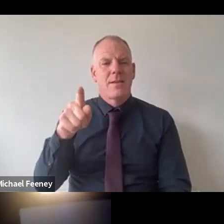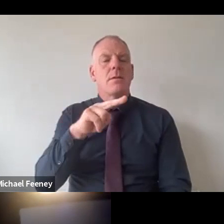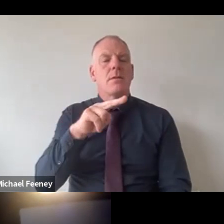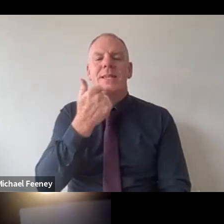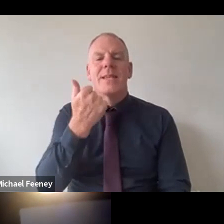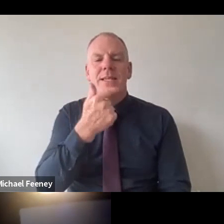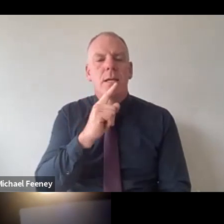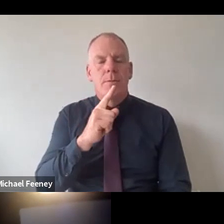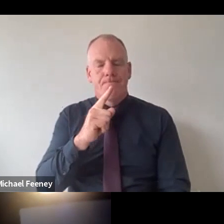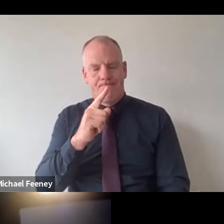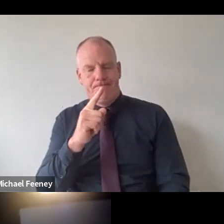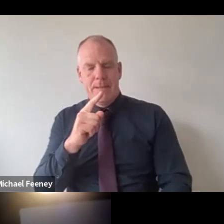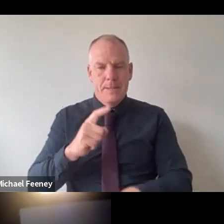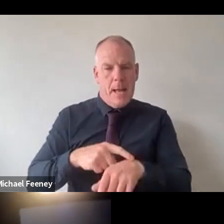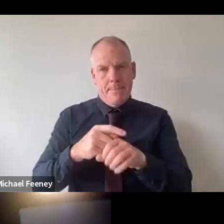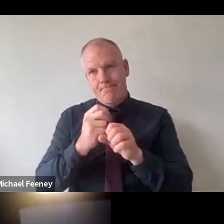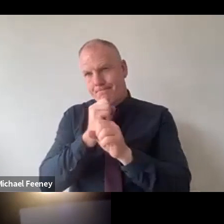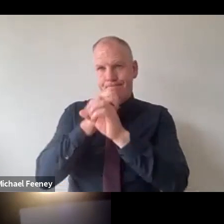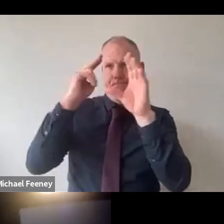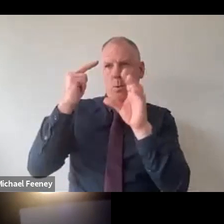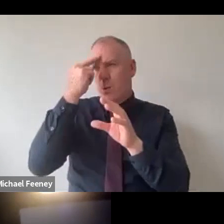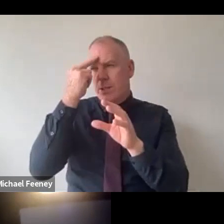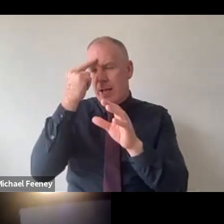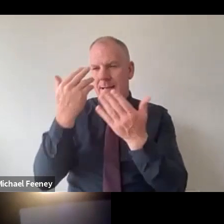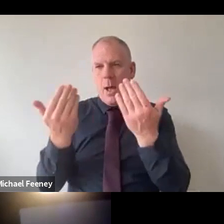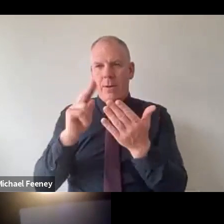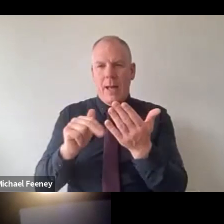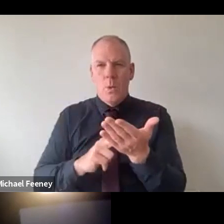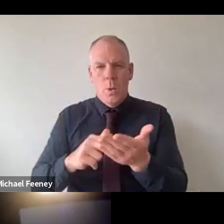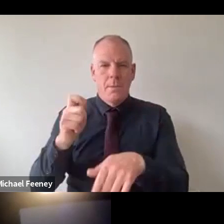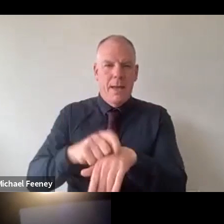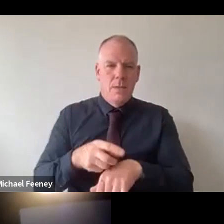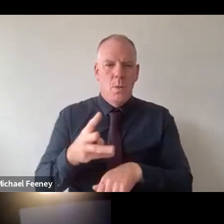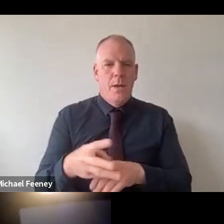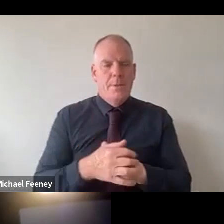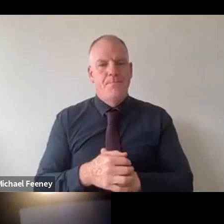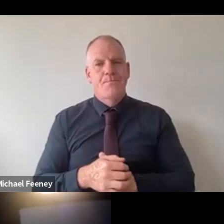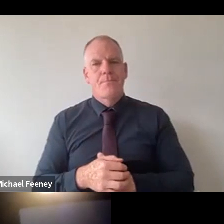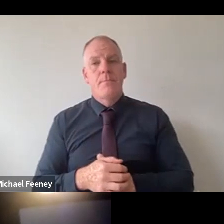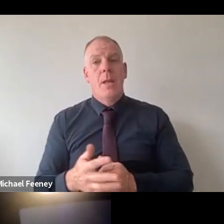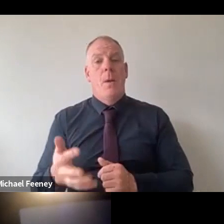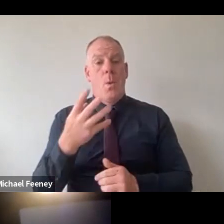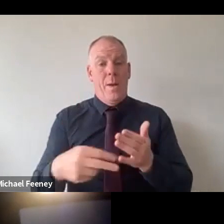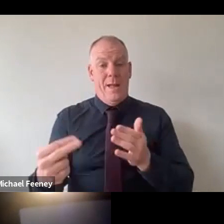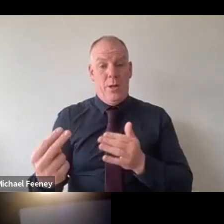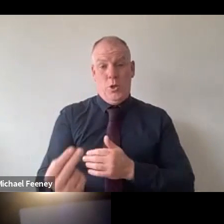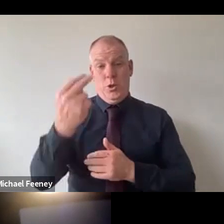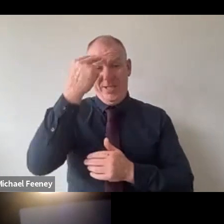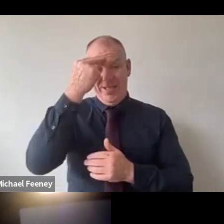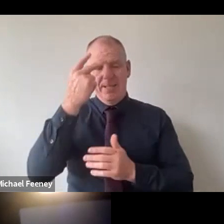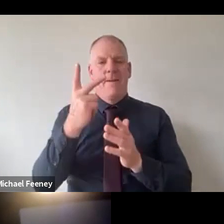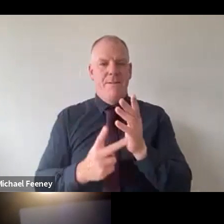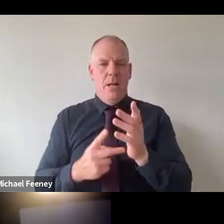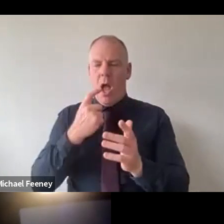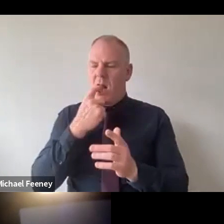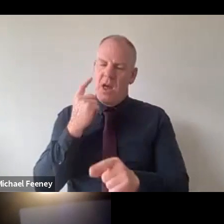time to grasp how this particular ground can best be used. But once it's understood, then the value becomes